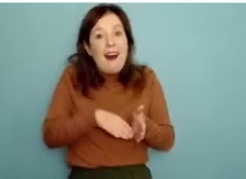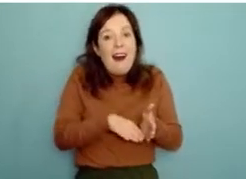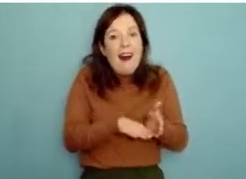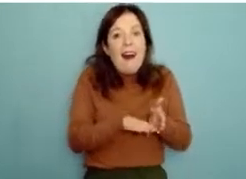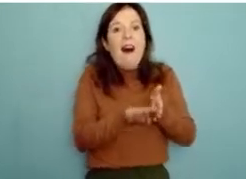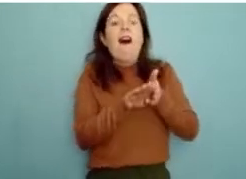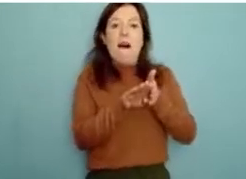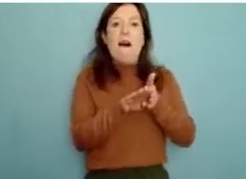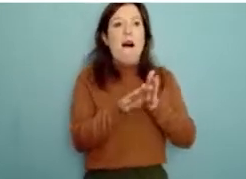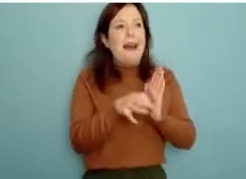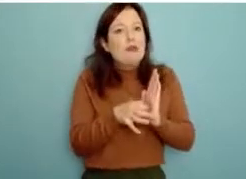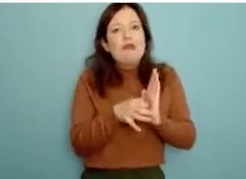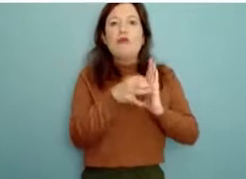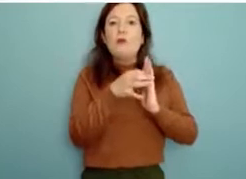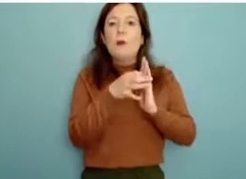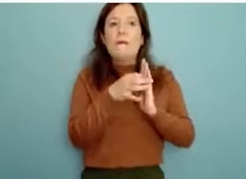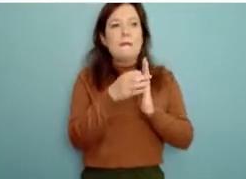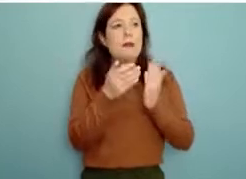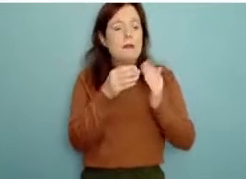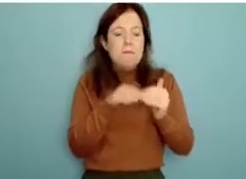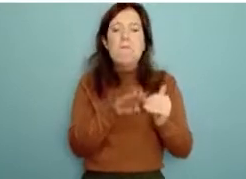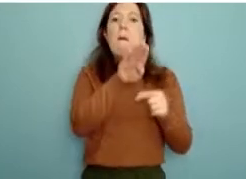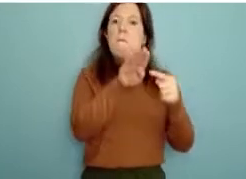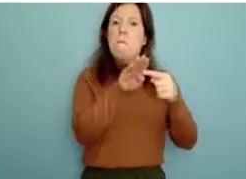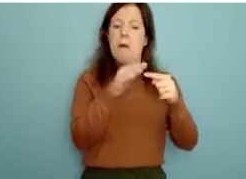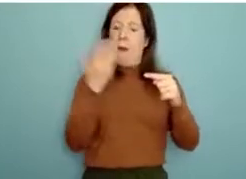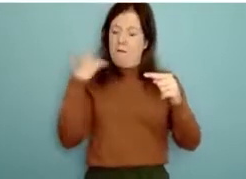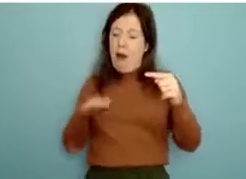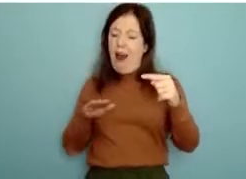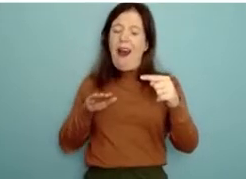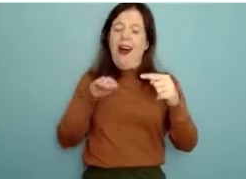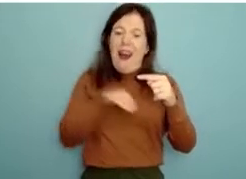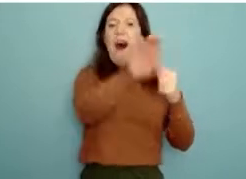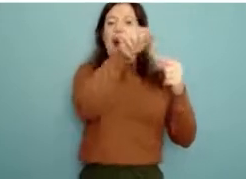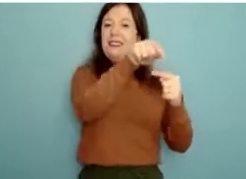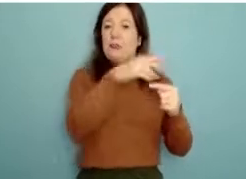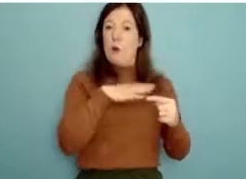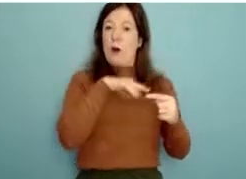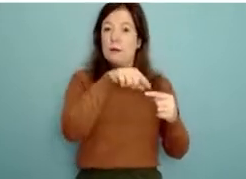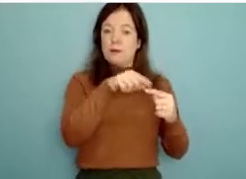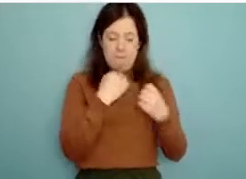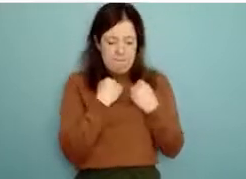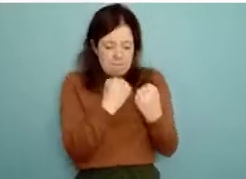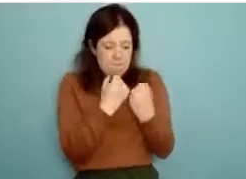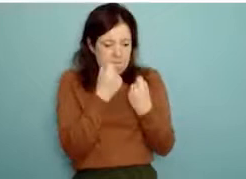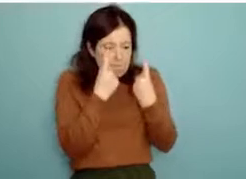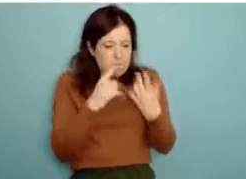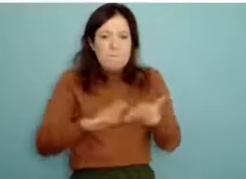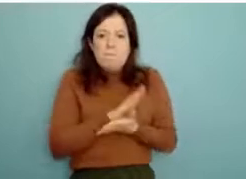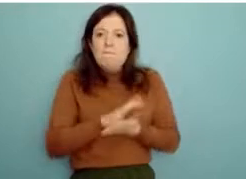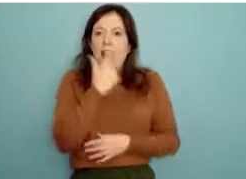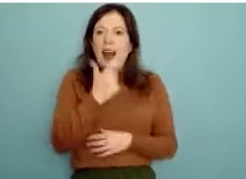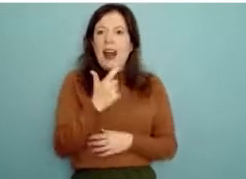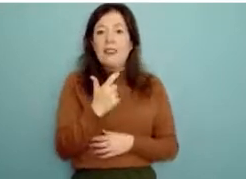fulfilling and understanding version of ourselves. So ultimately, I guess, and the place I want to